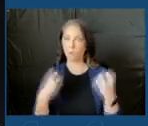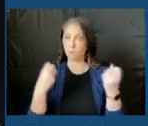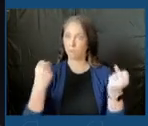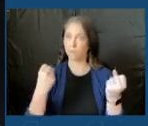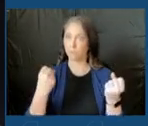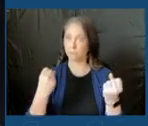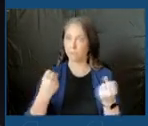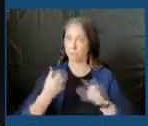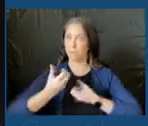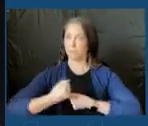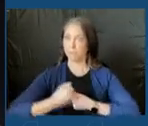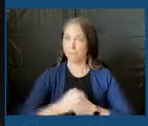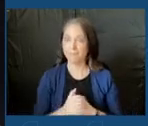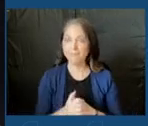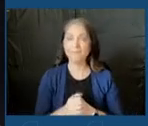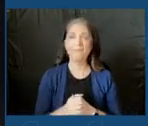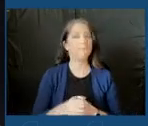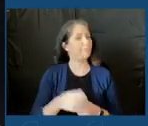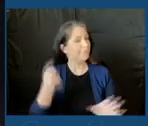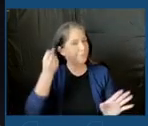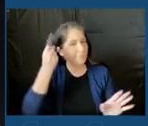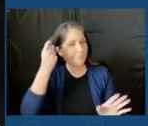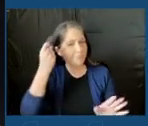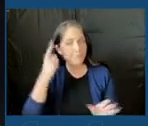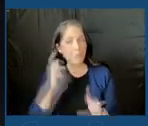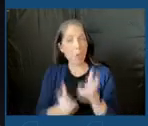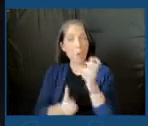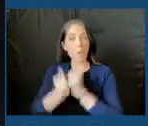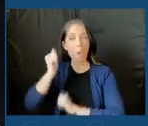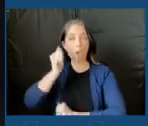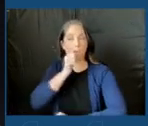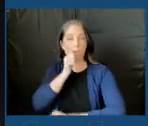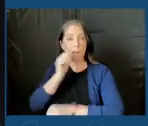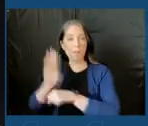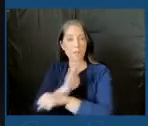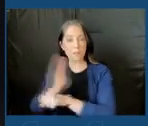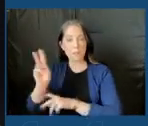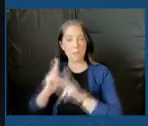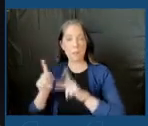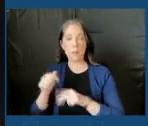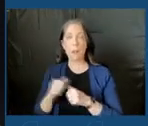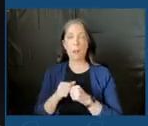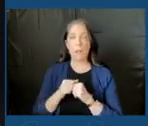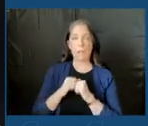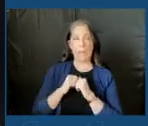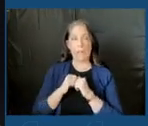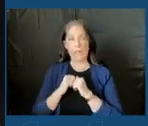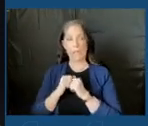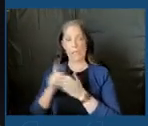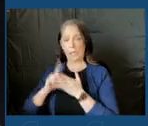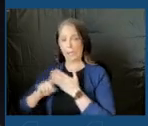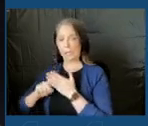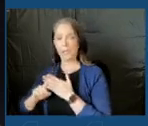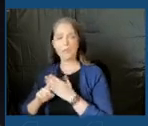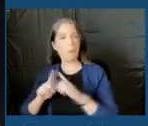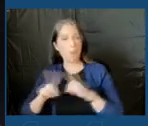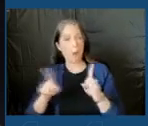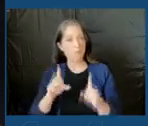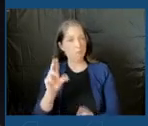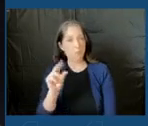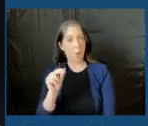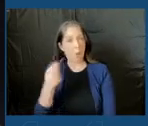understand that most private sector people would have to check it, but they've been all in.